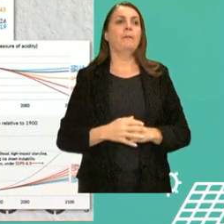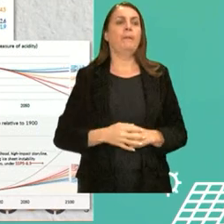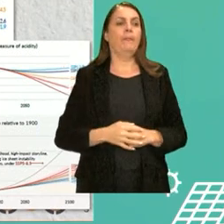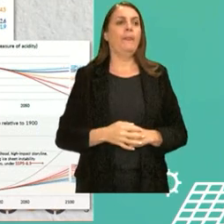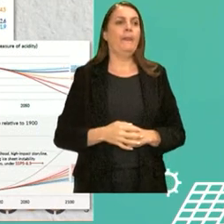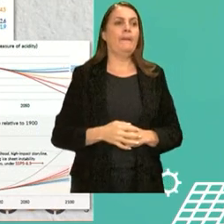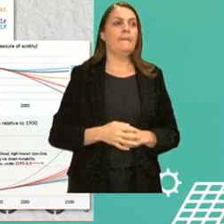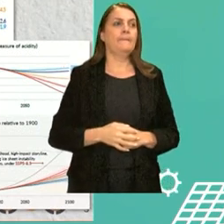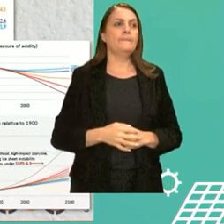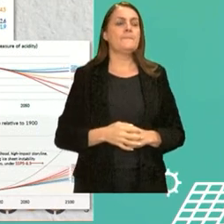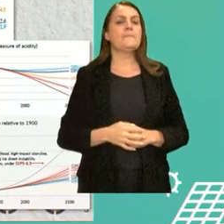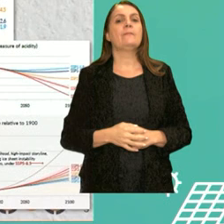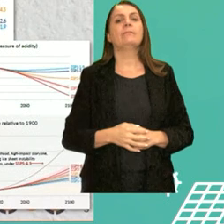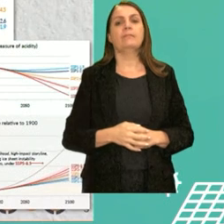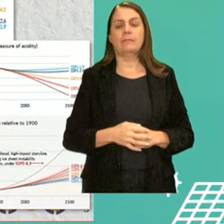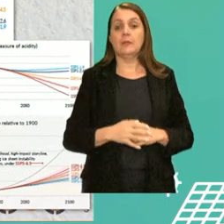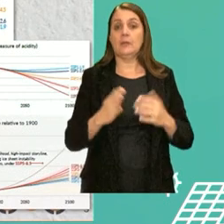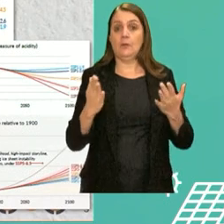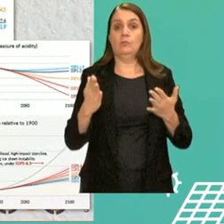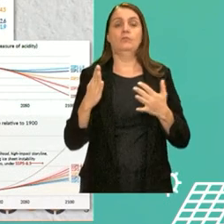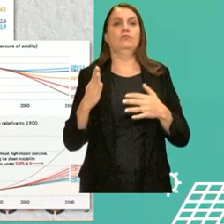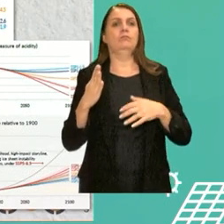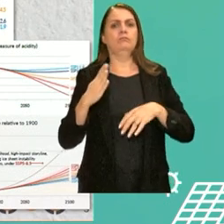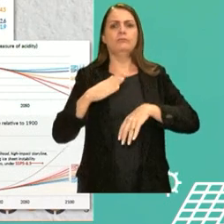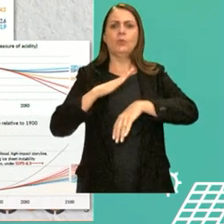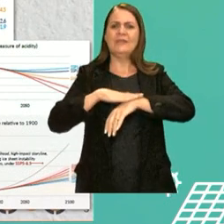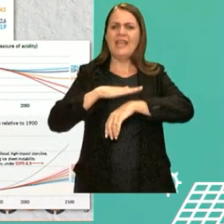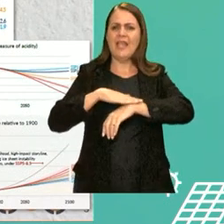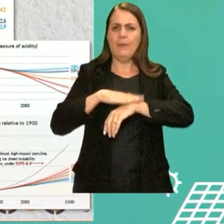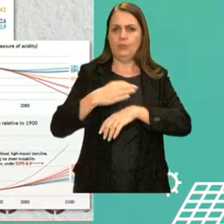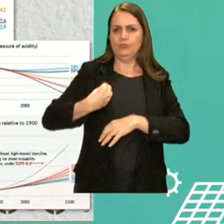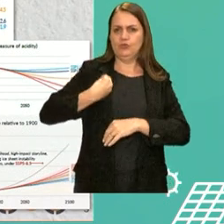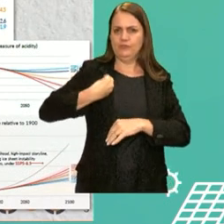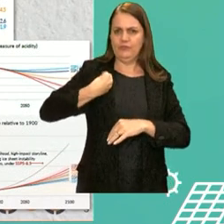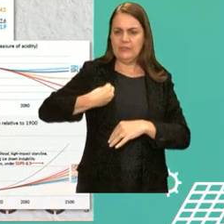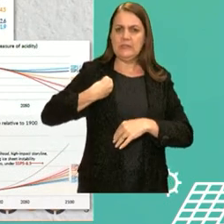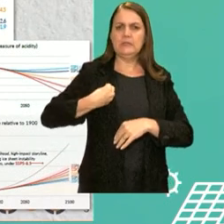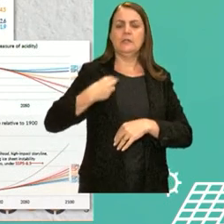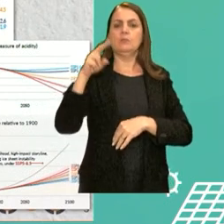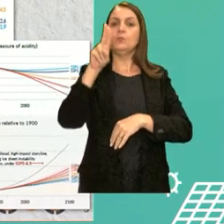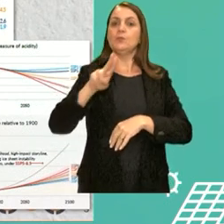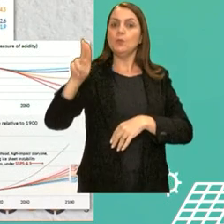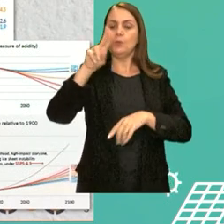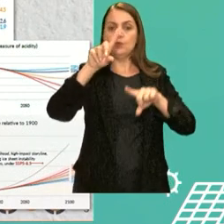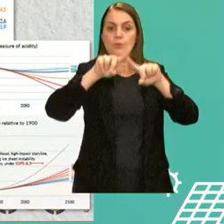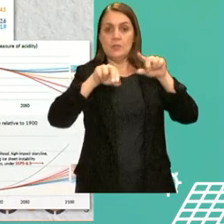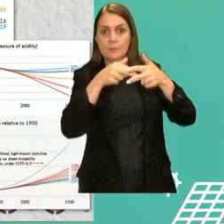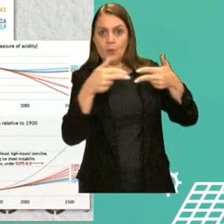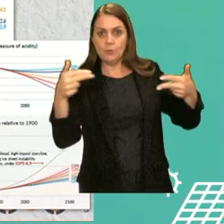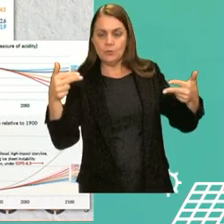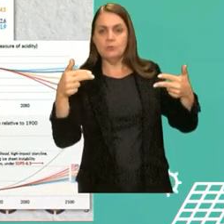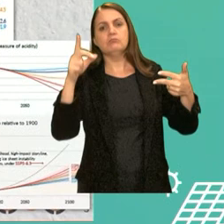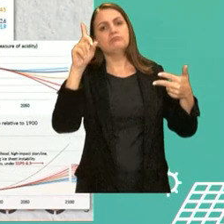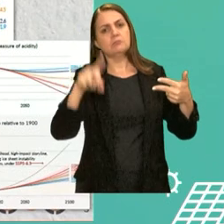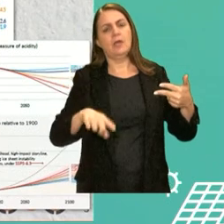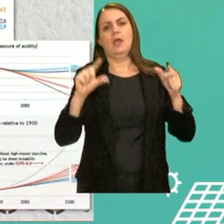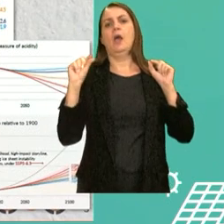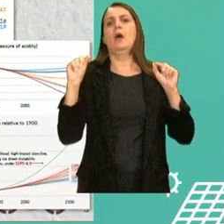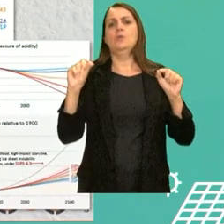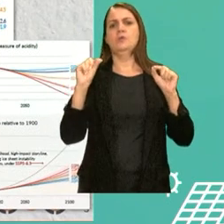And so the durability of the product, the effectiveness of its use, so we have a very